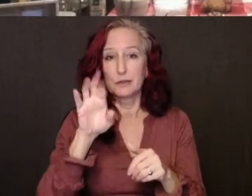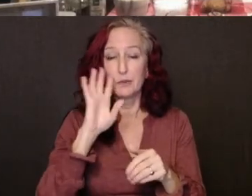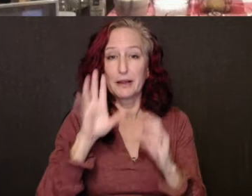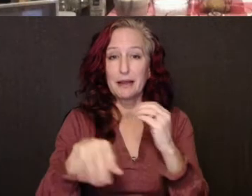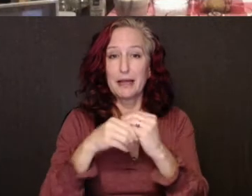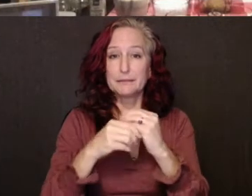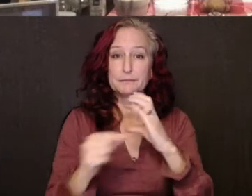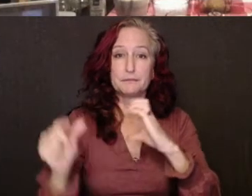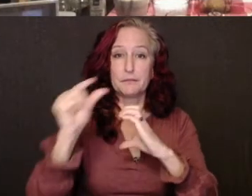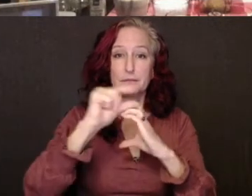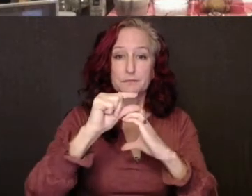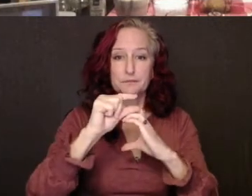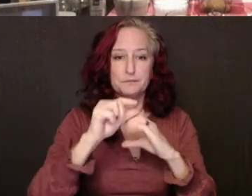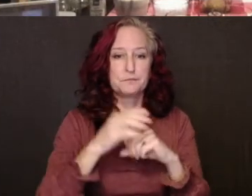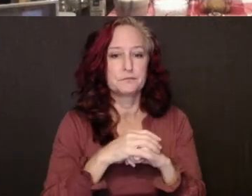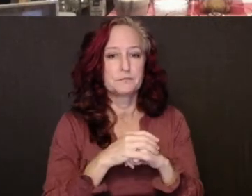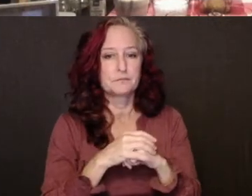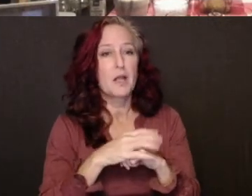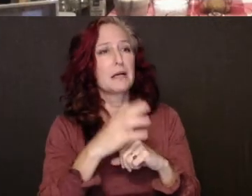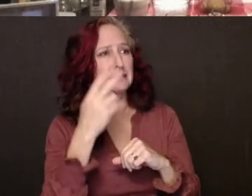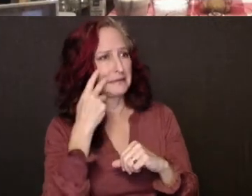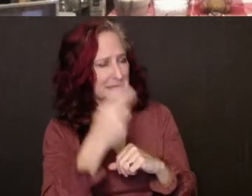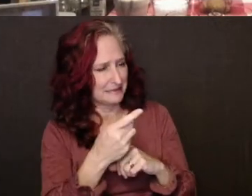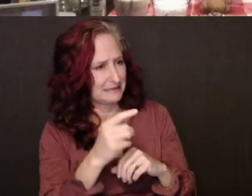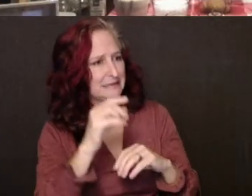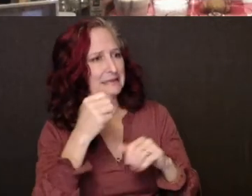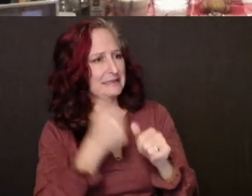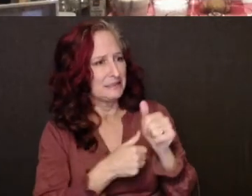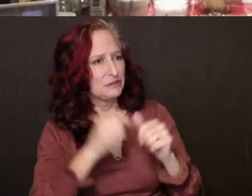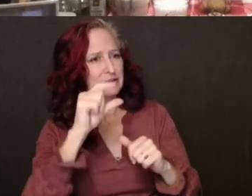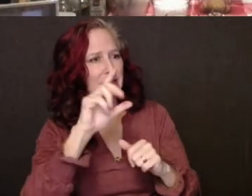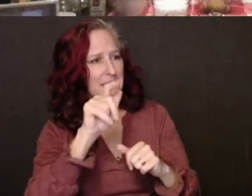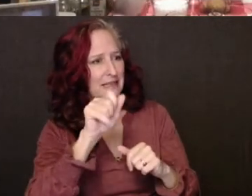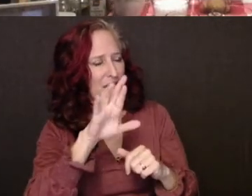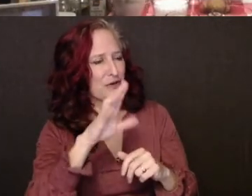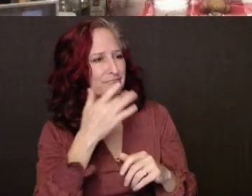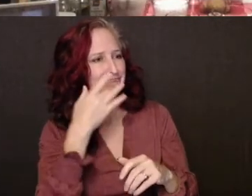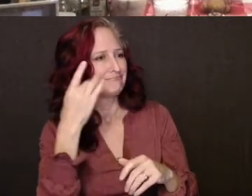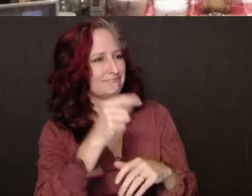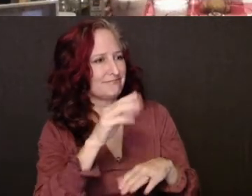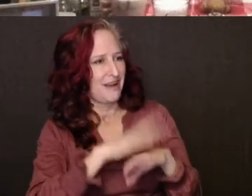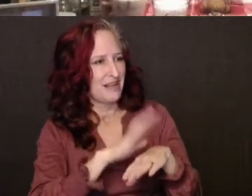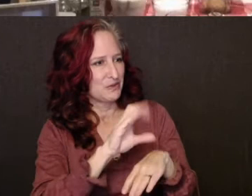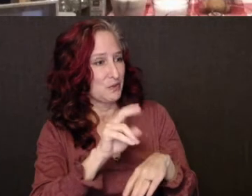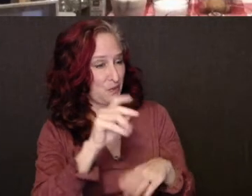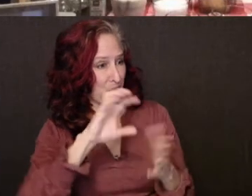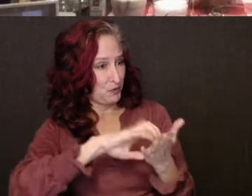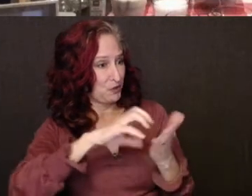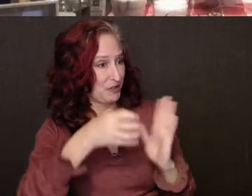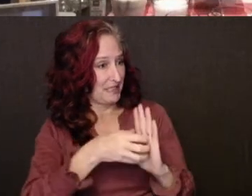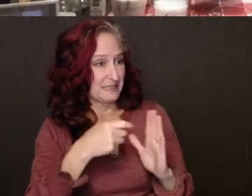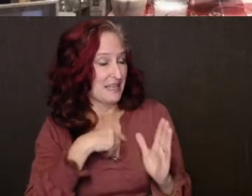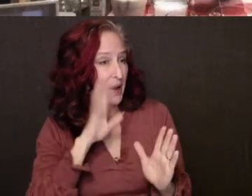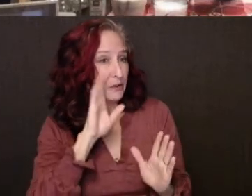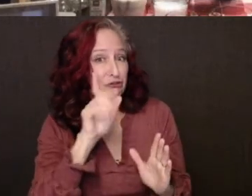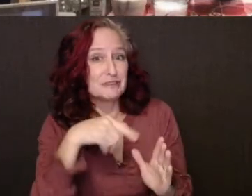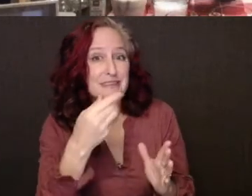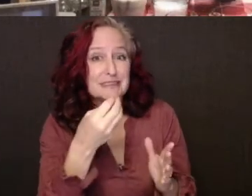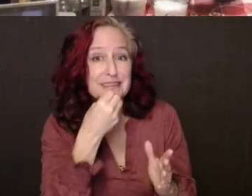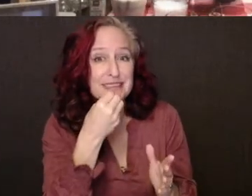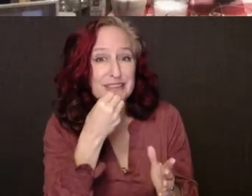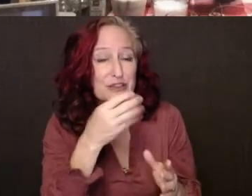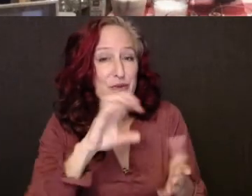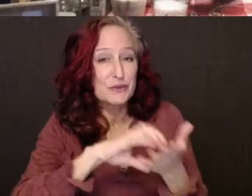but everything smells really good and tastes really good. So I would just recommend, grinding it up and using it in this